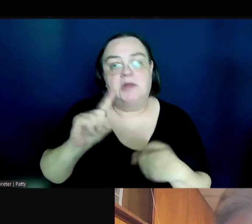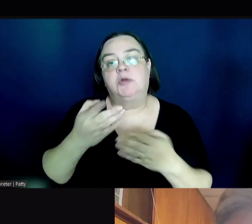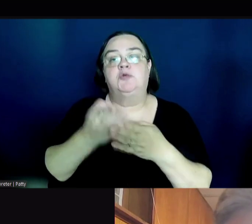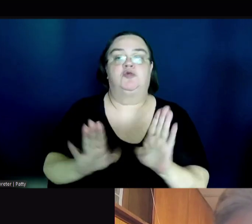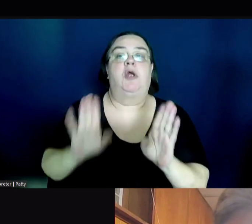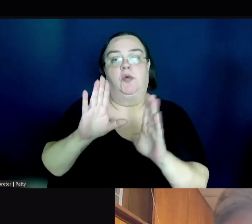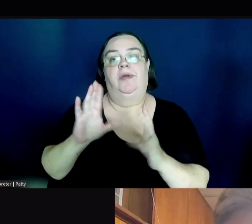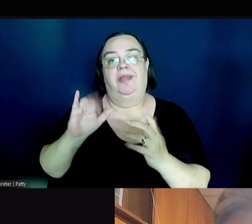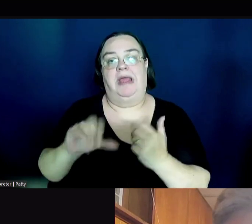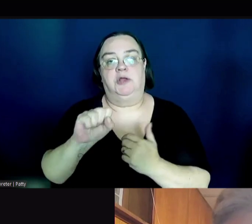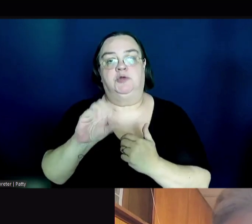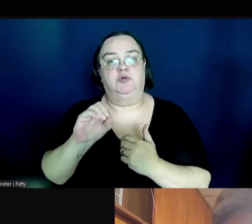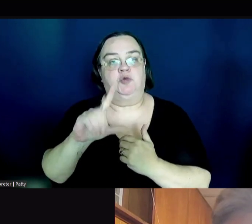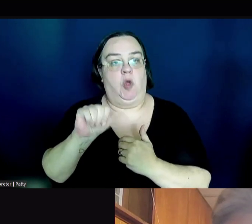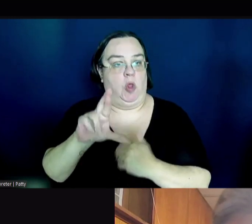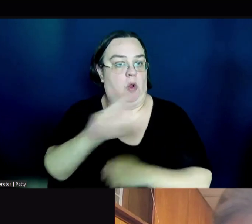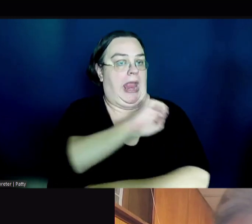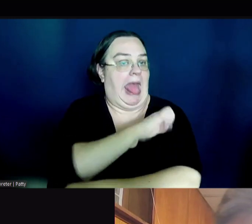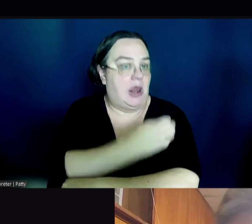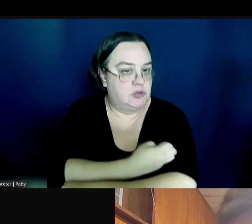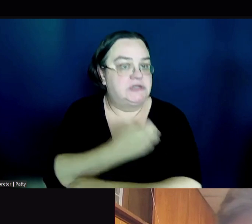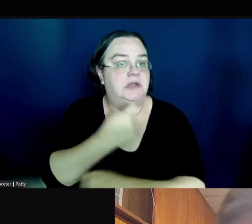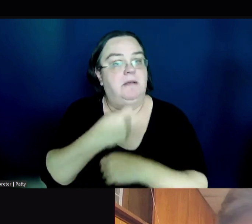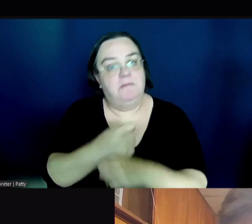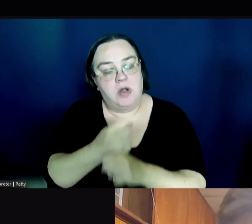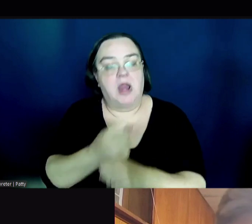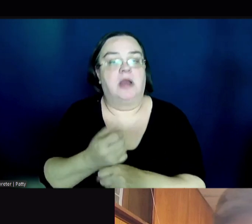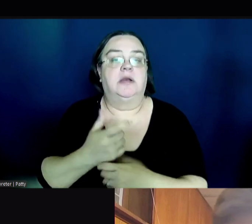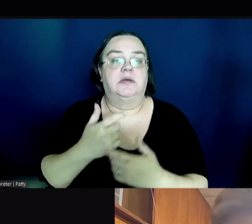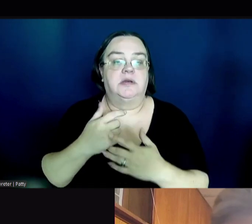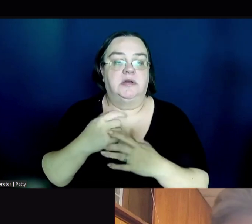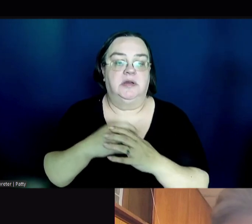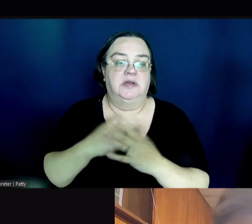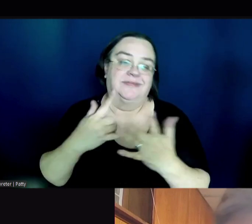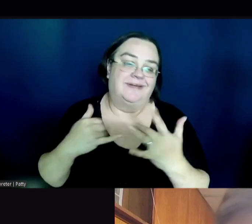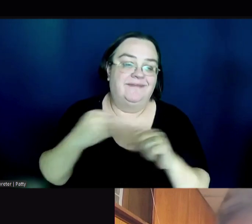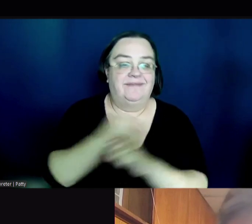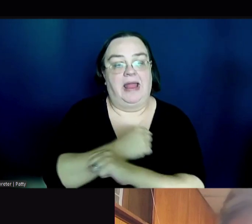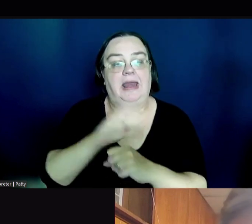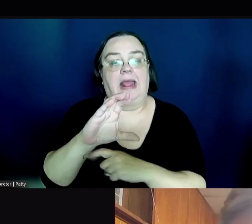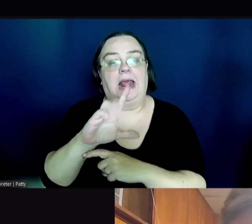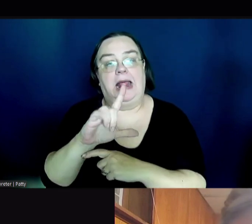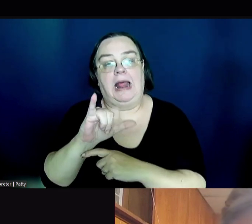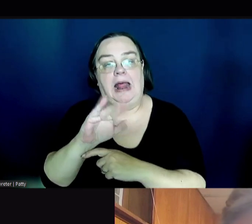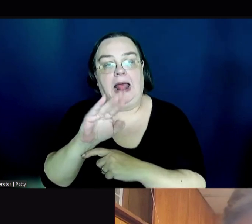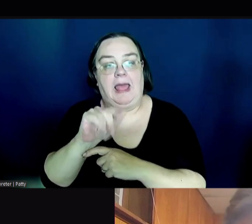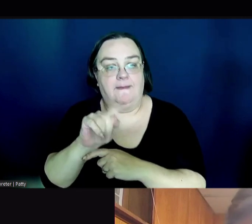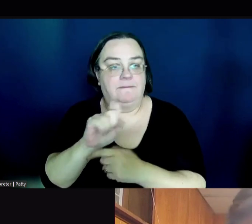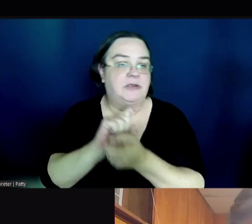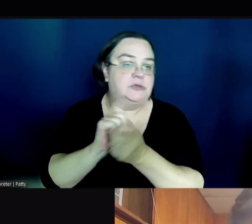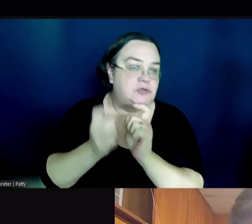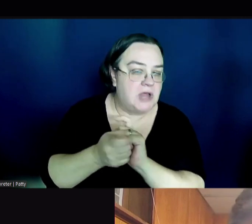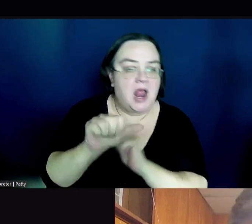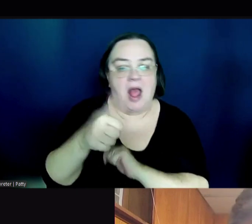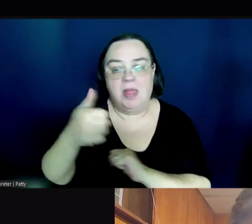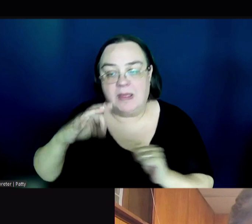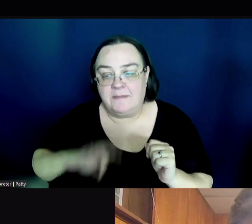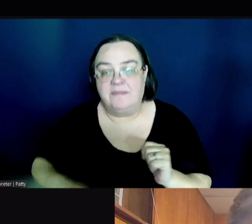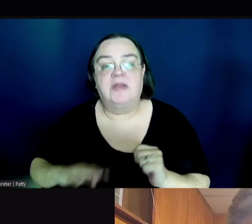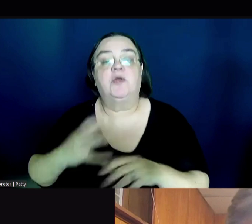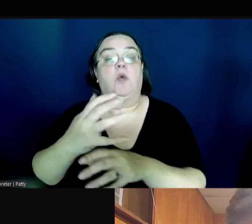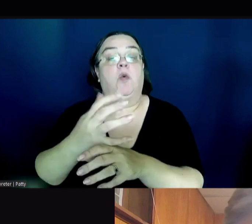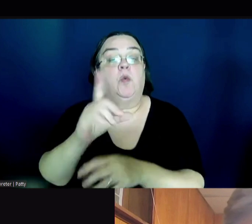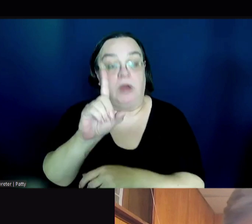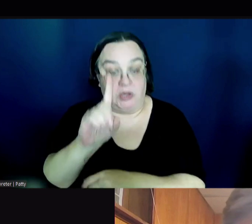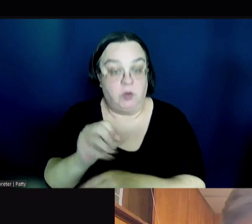energy production, as a fighting climate change, all those benefits. But we do receive lease payments based